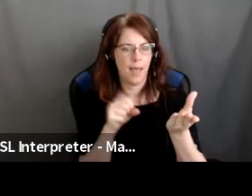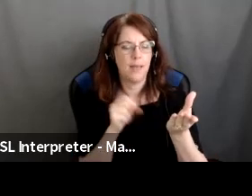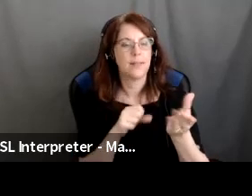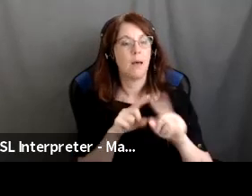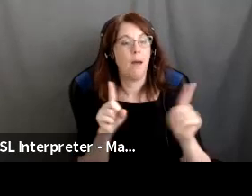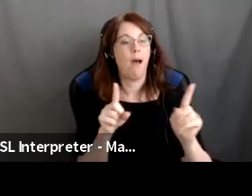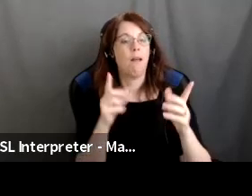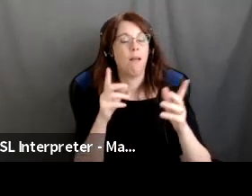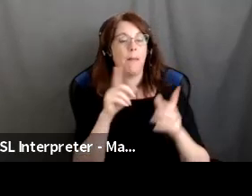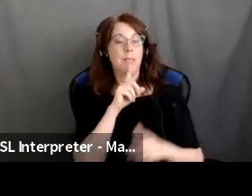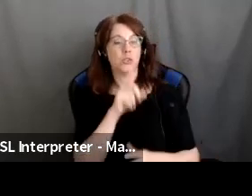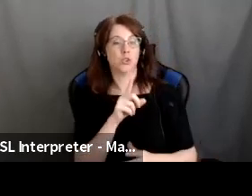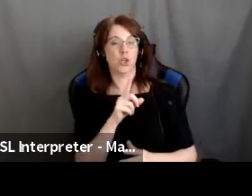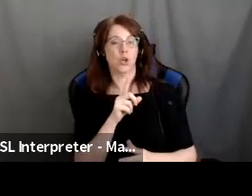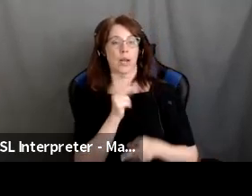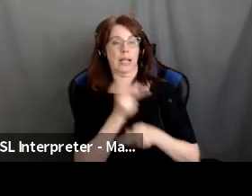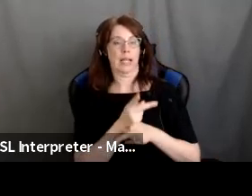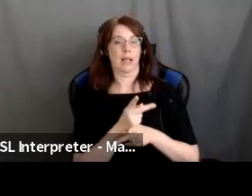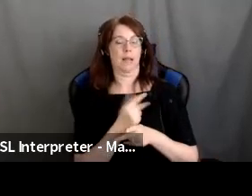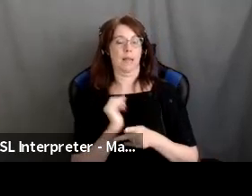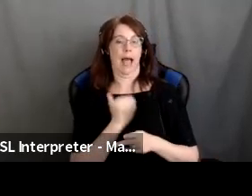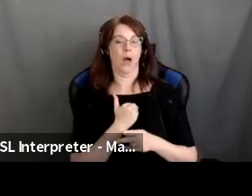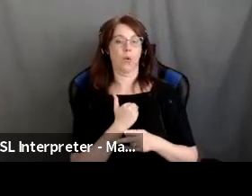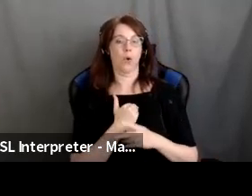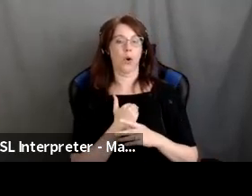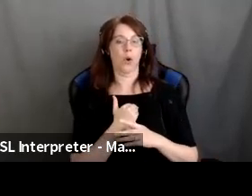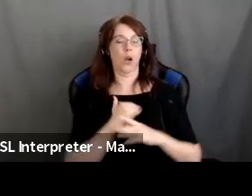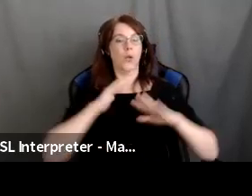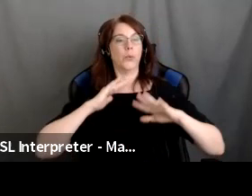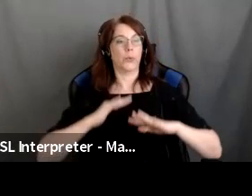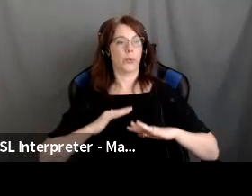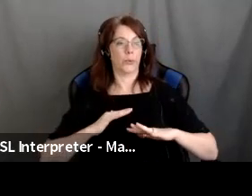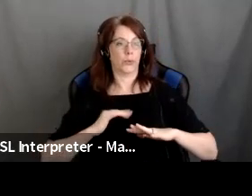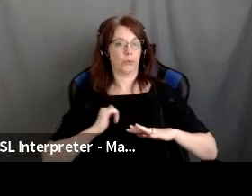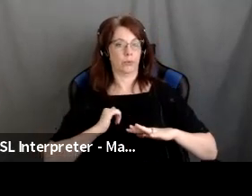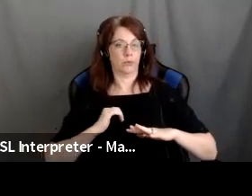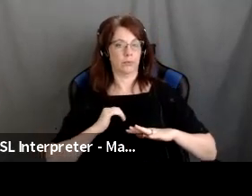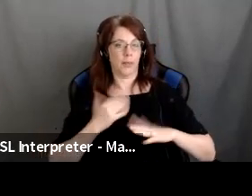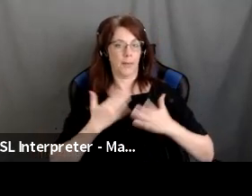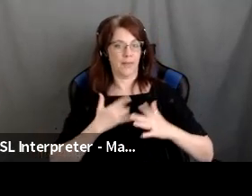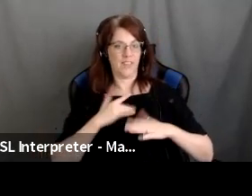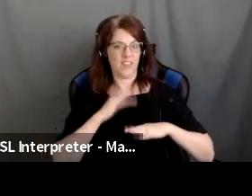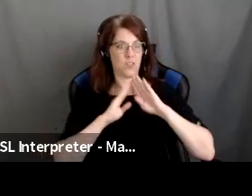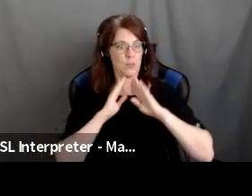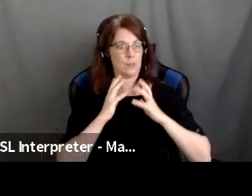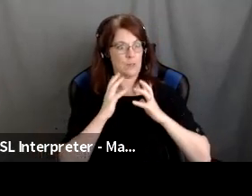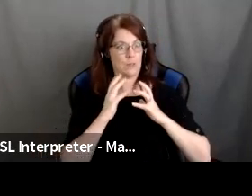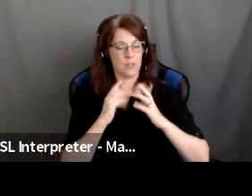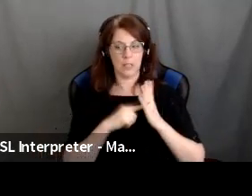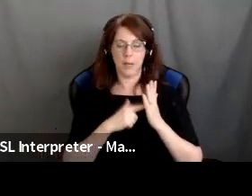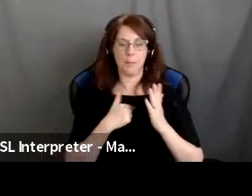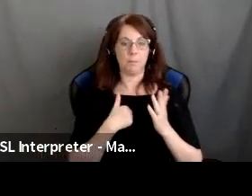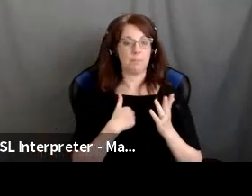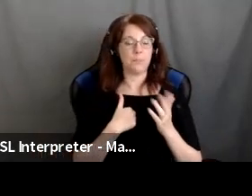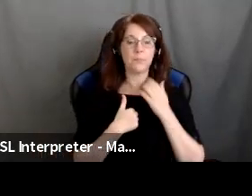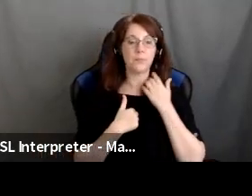we want to make sure we also keep our cool during that time. And yes, they might frustrate you. Sometimes I come home,